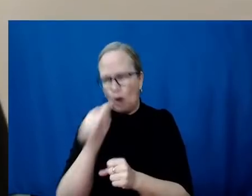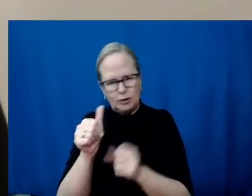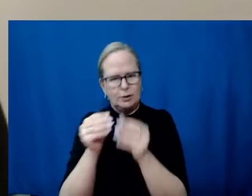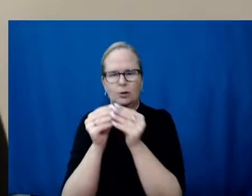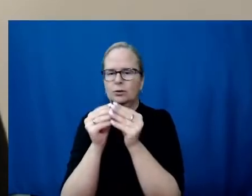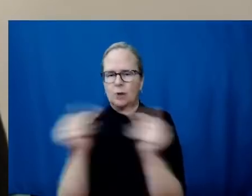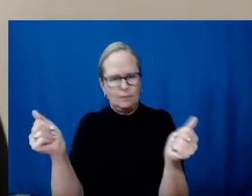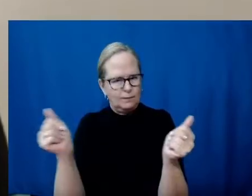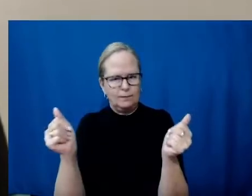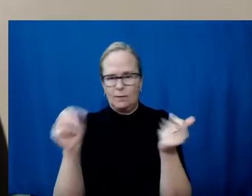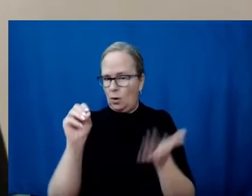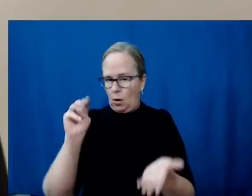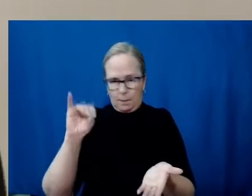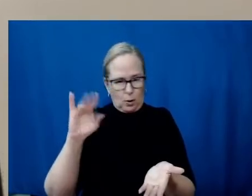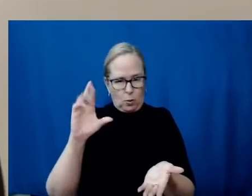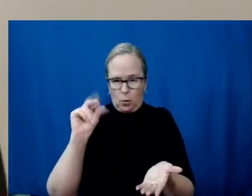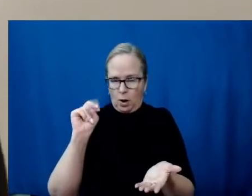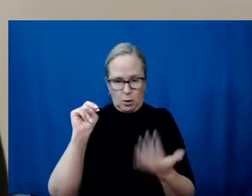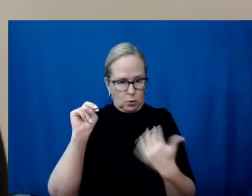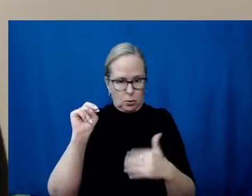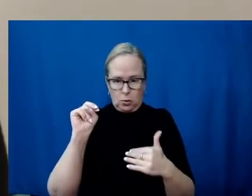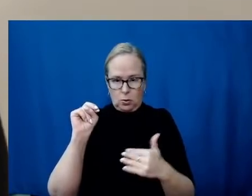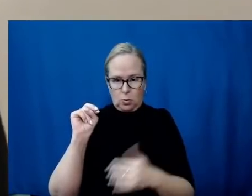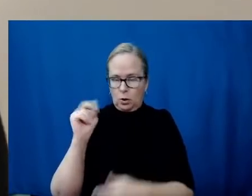repeat to what Dr. Vipond said,